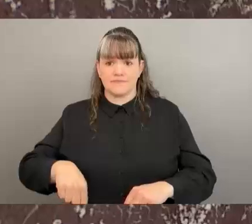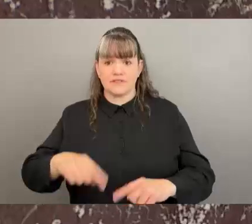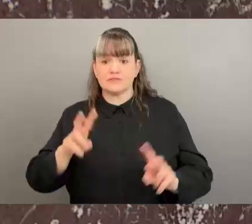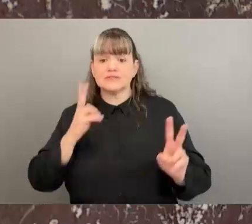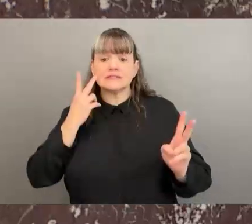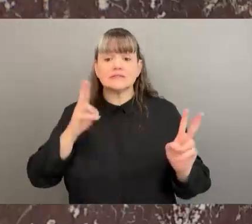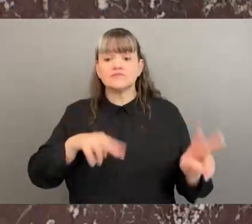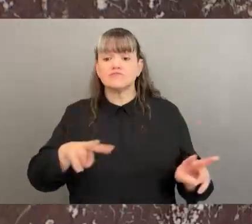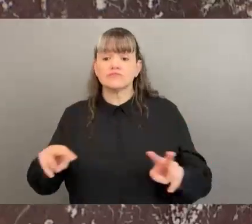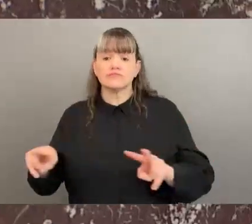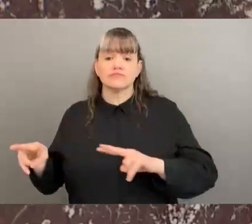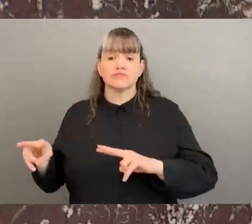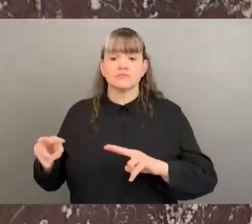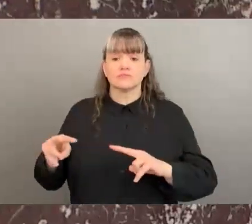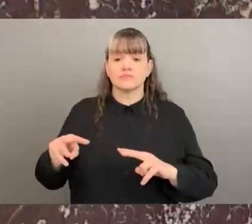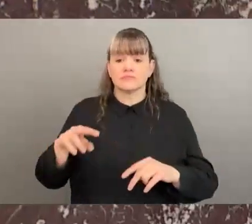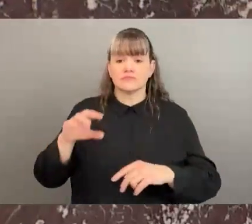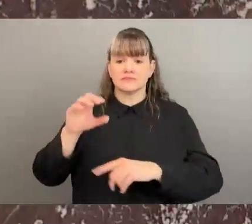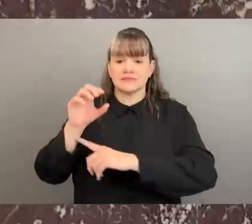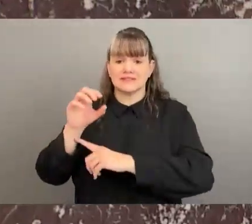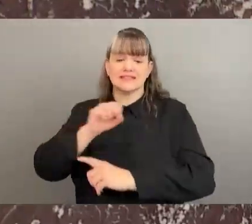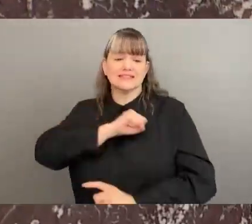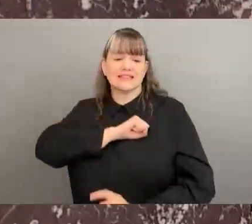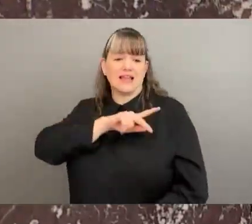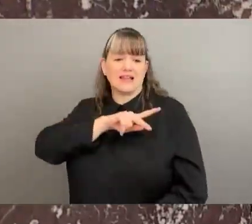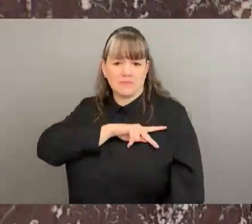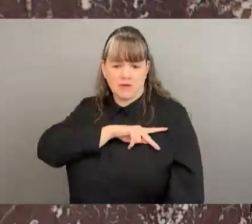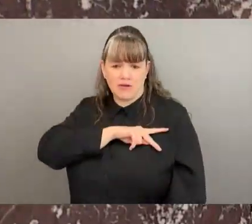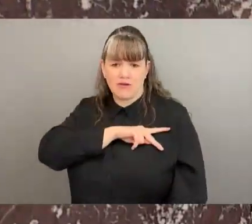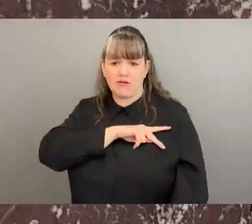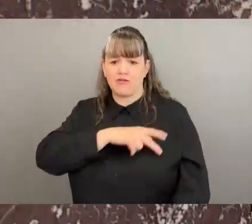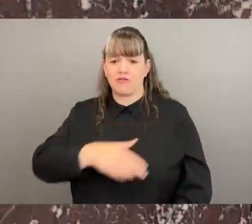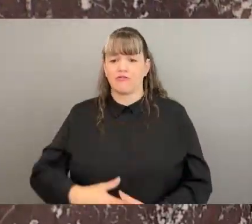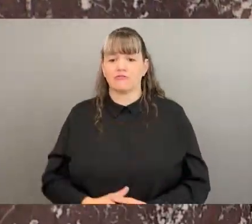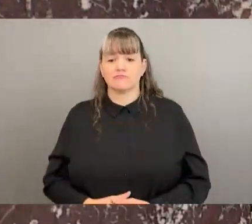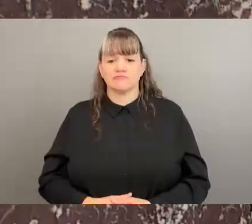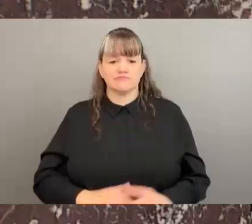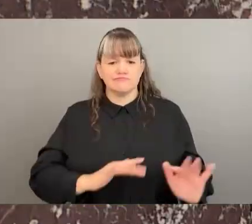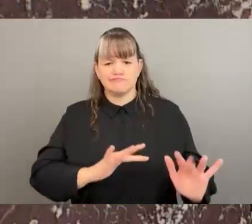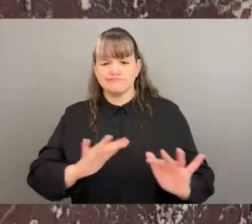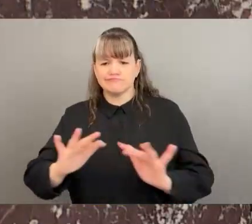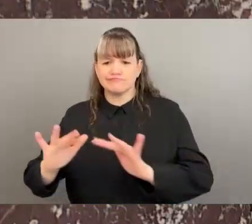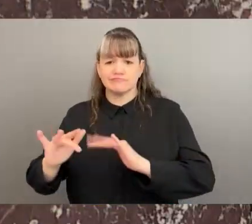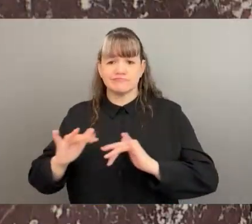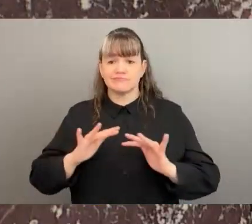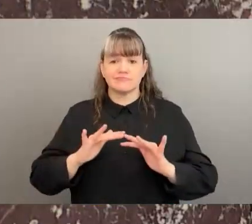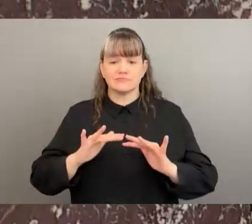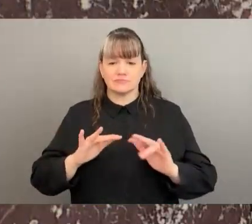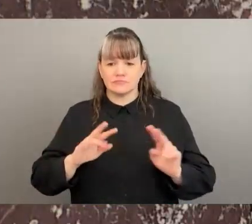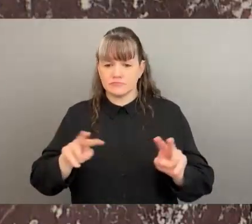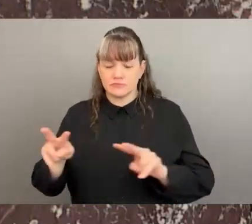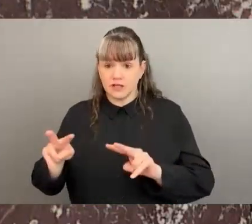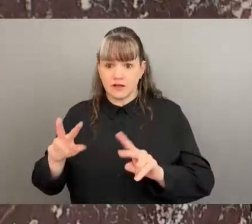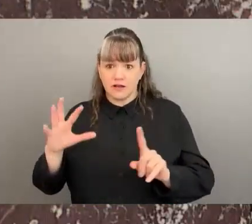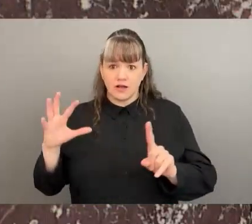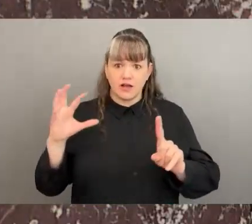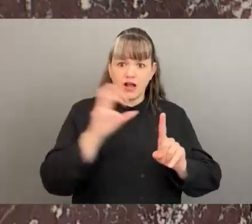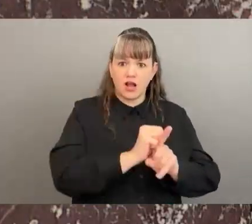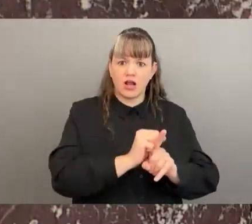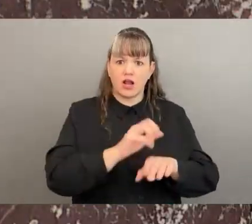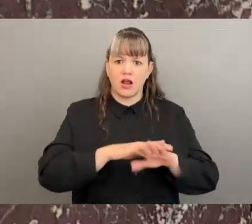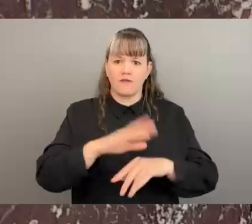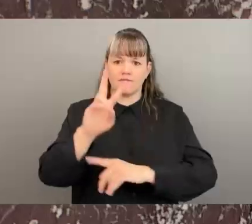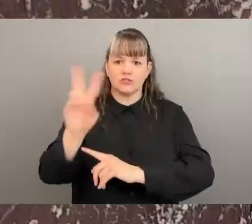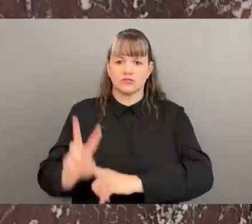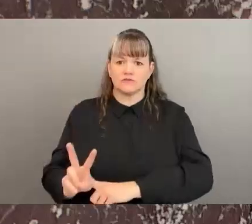offer. Instead, she was viciously attacked on the Vancouver seawall. She was left beaten, with a black